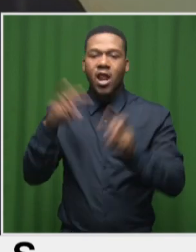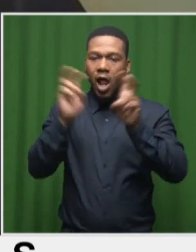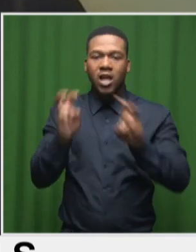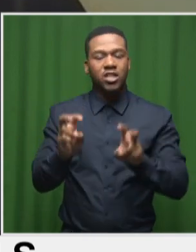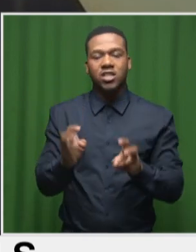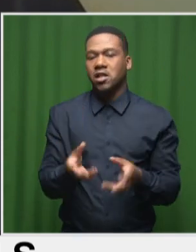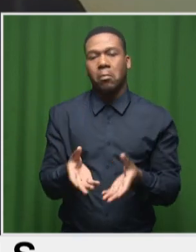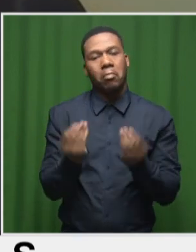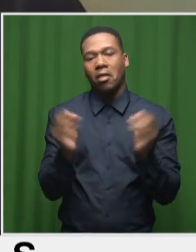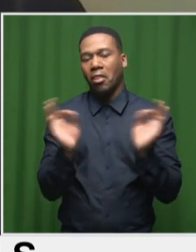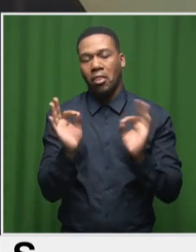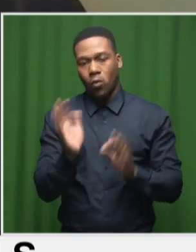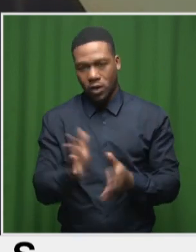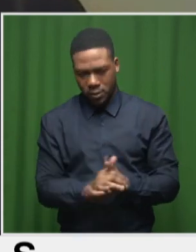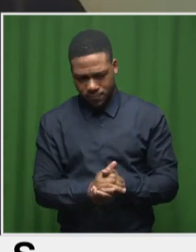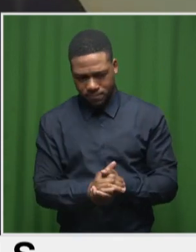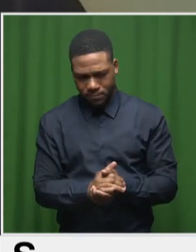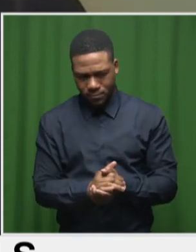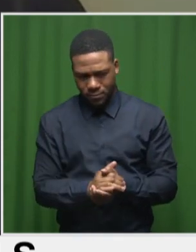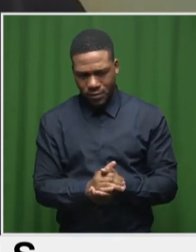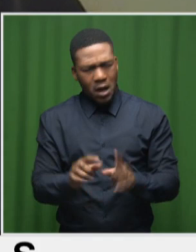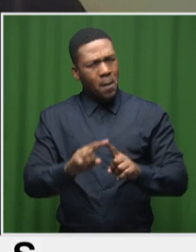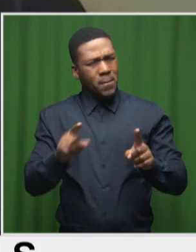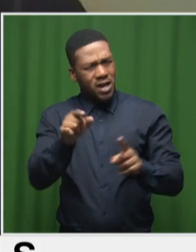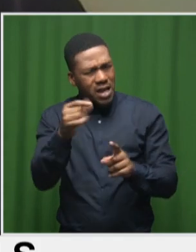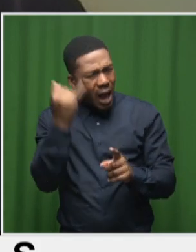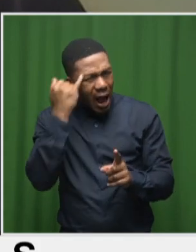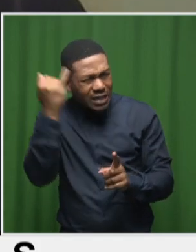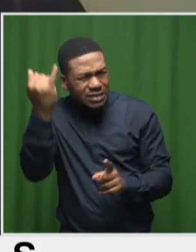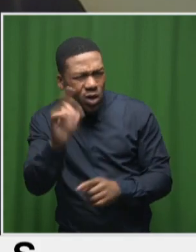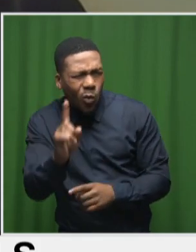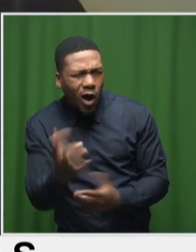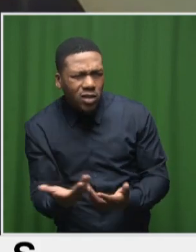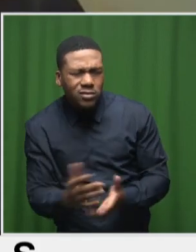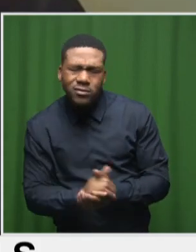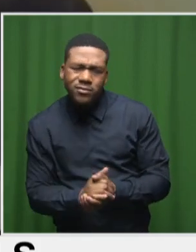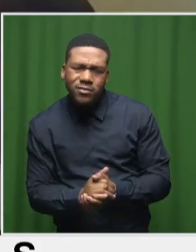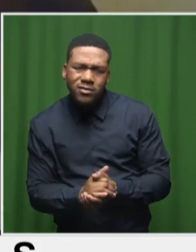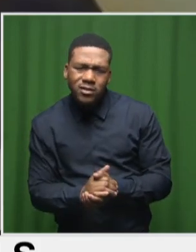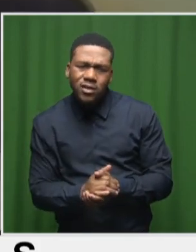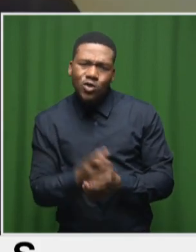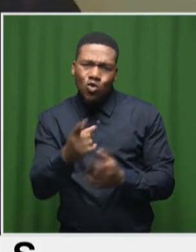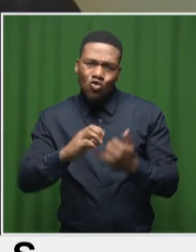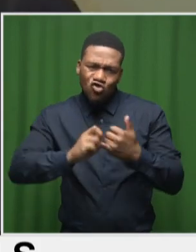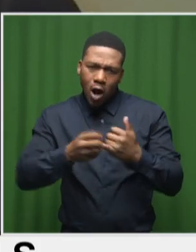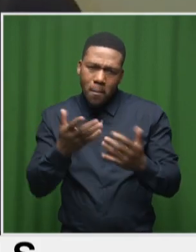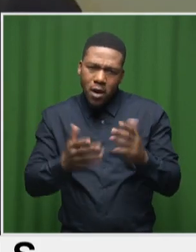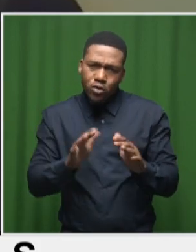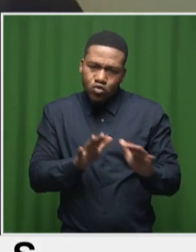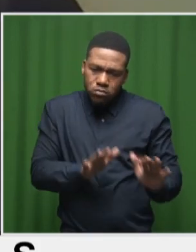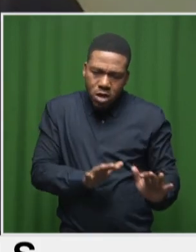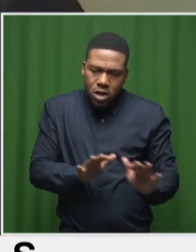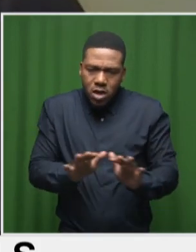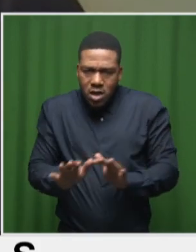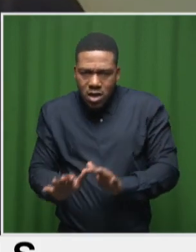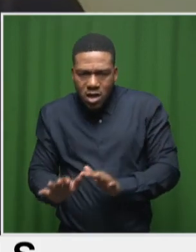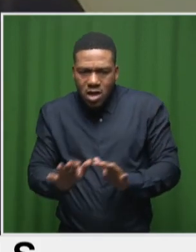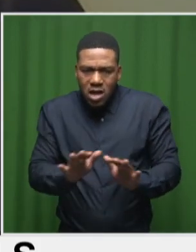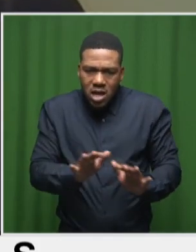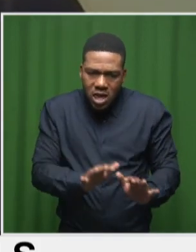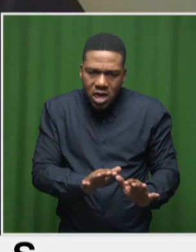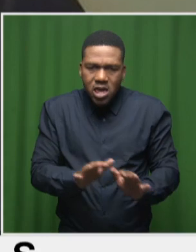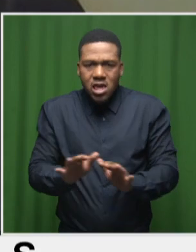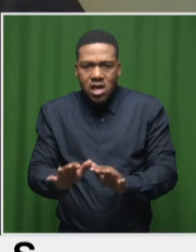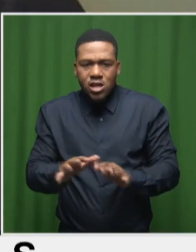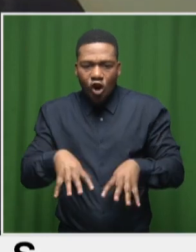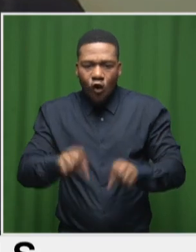to, what is the actual idea of this? Is this just to ease the severity of what we've been going through